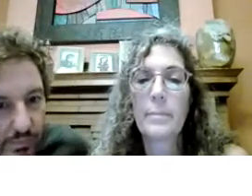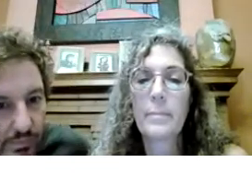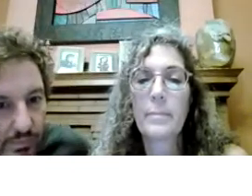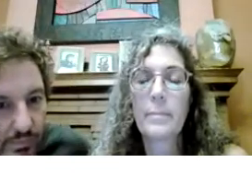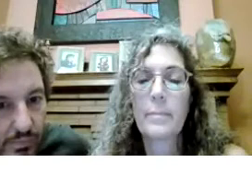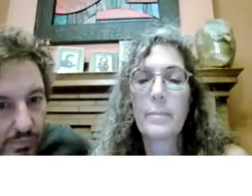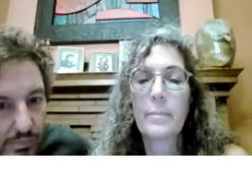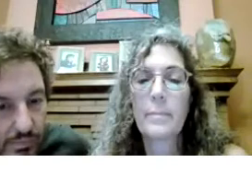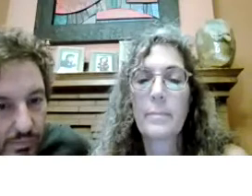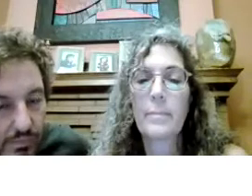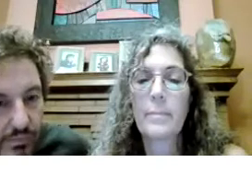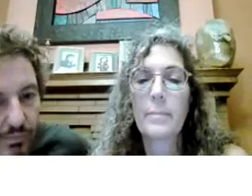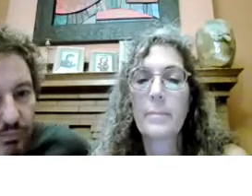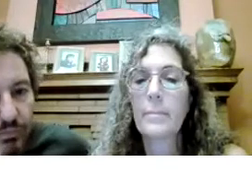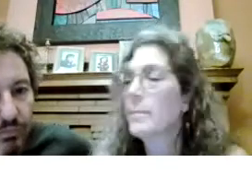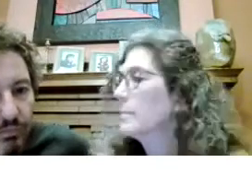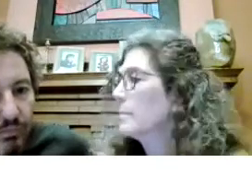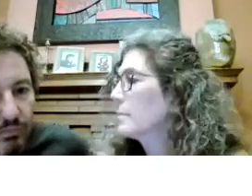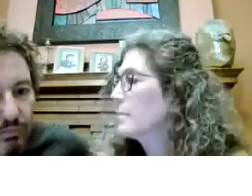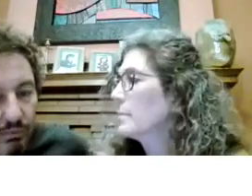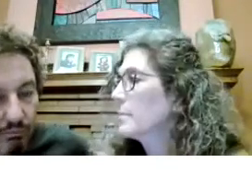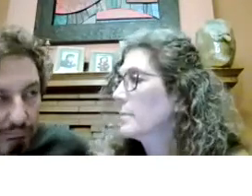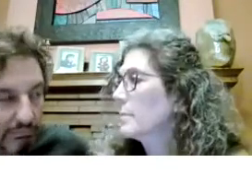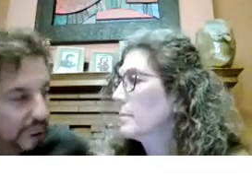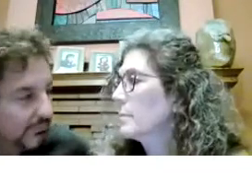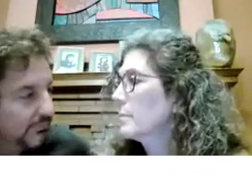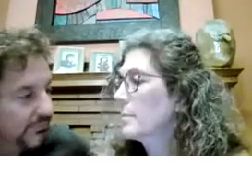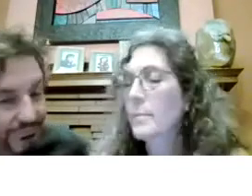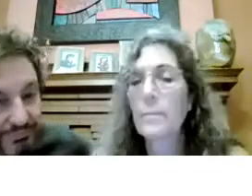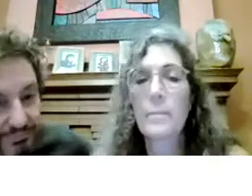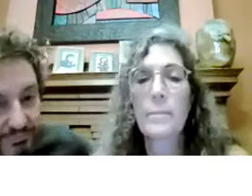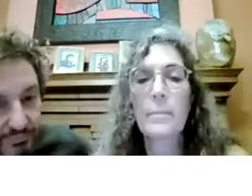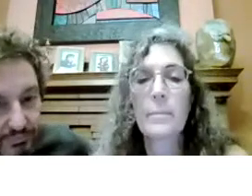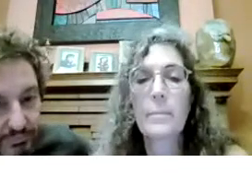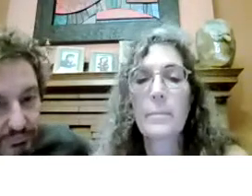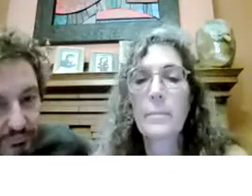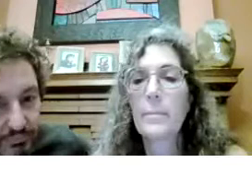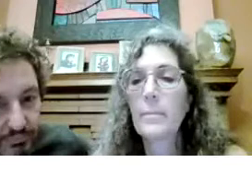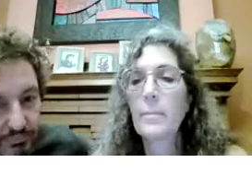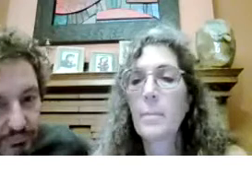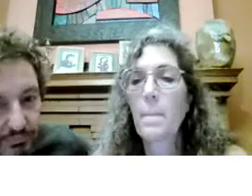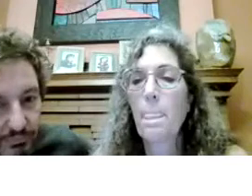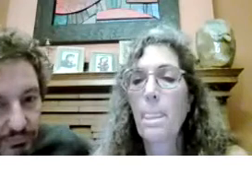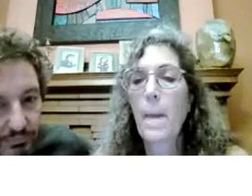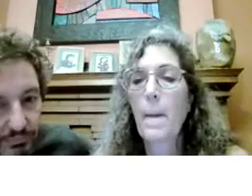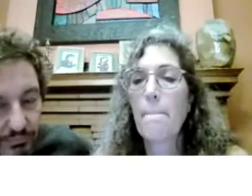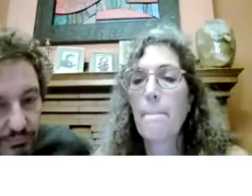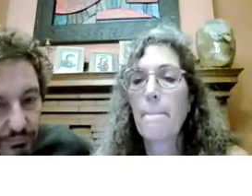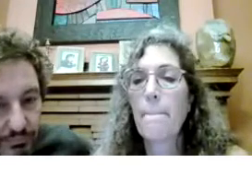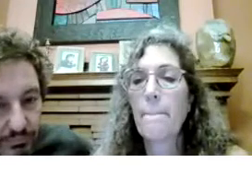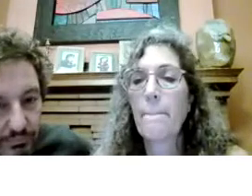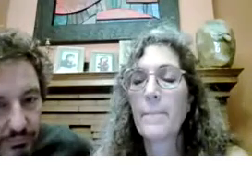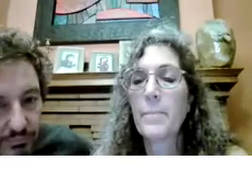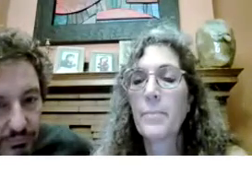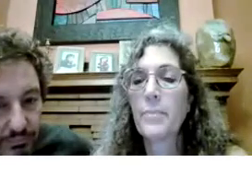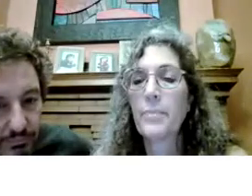for. On it getting wider than 6, people end up using it as a supplemental drive lane. So that's when we